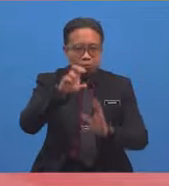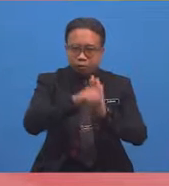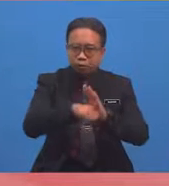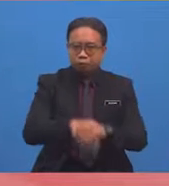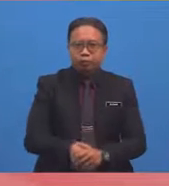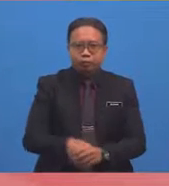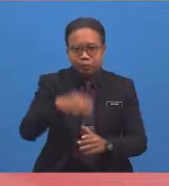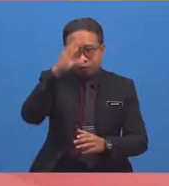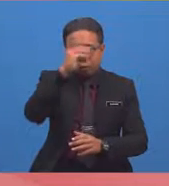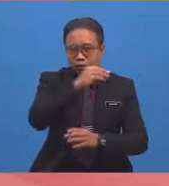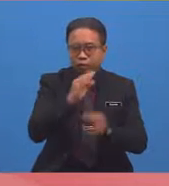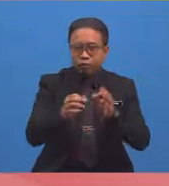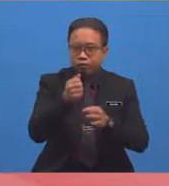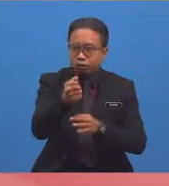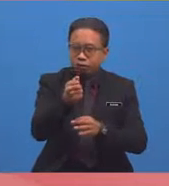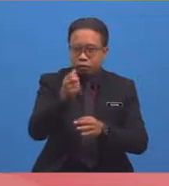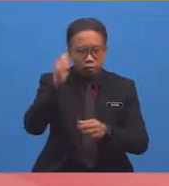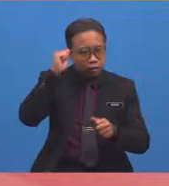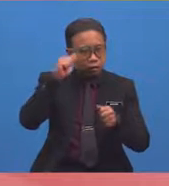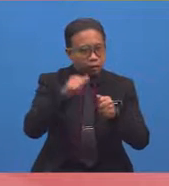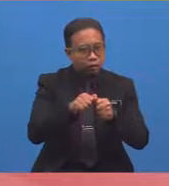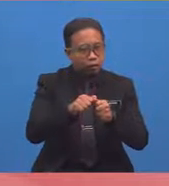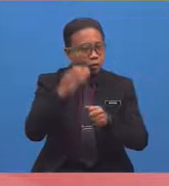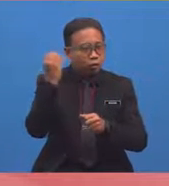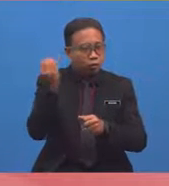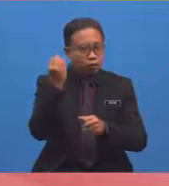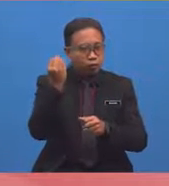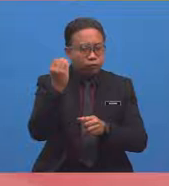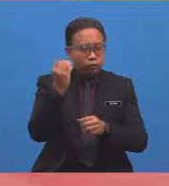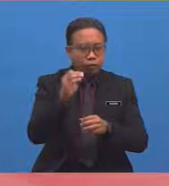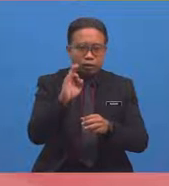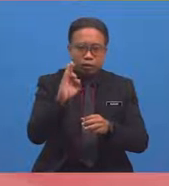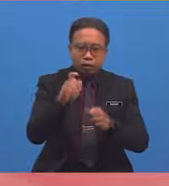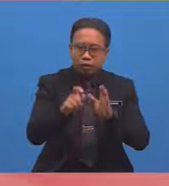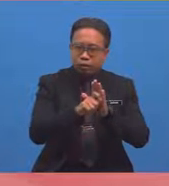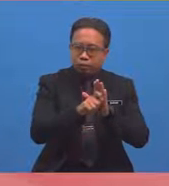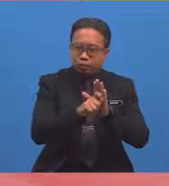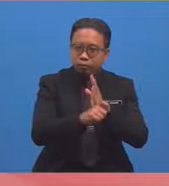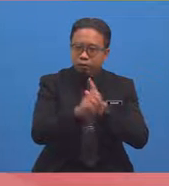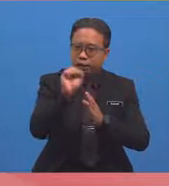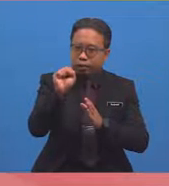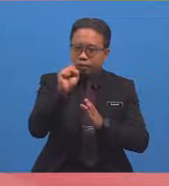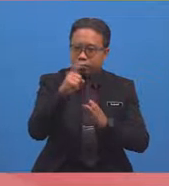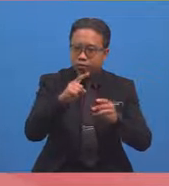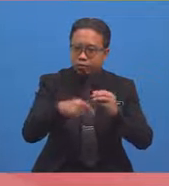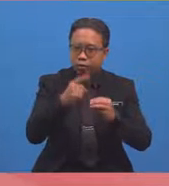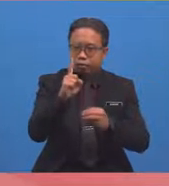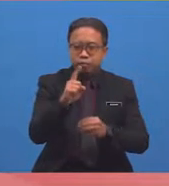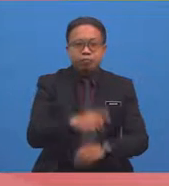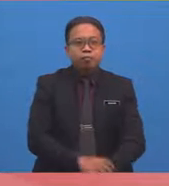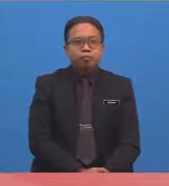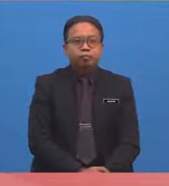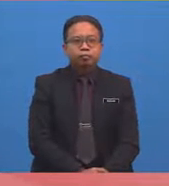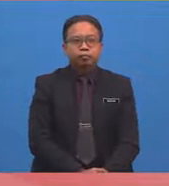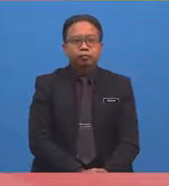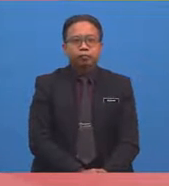and girls, if you notice, we would often add S when the noun is singular. However, there